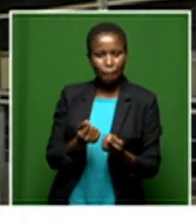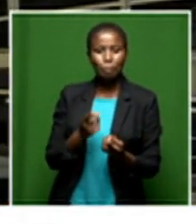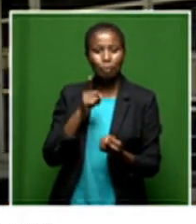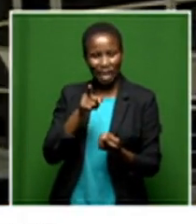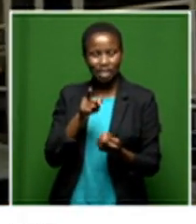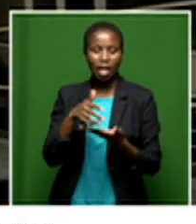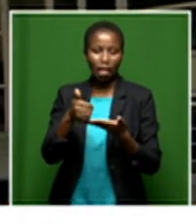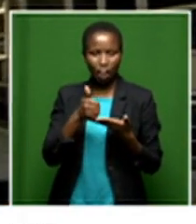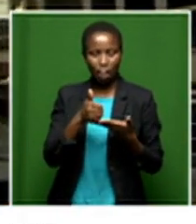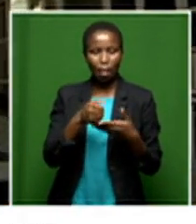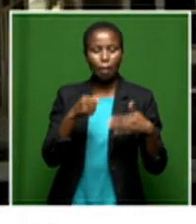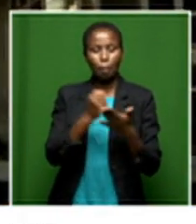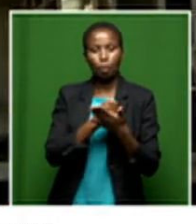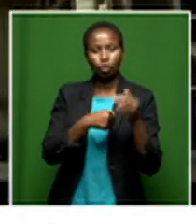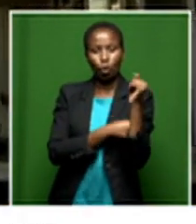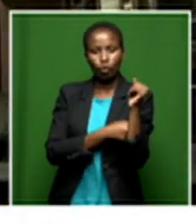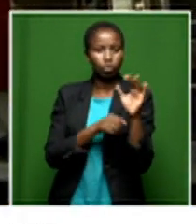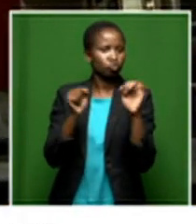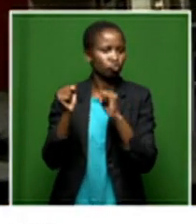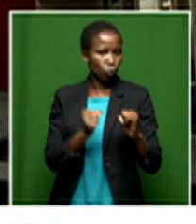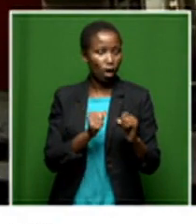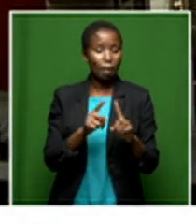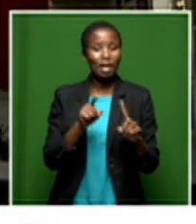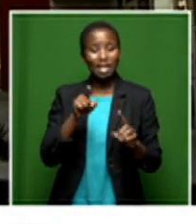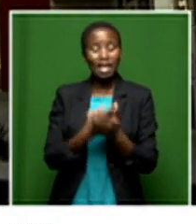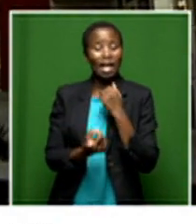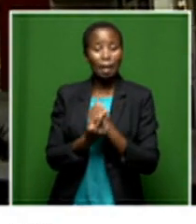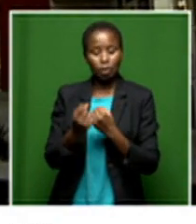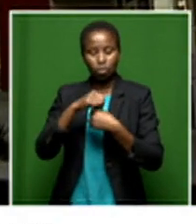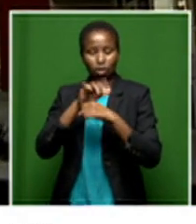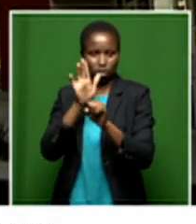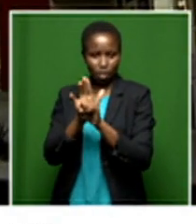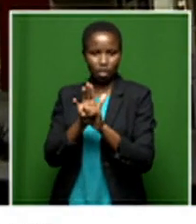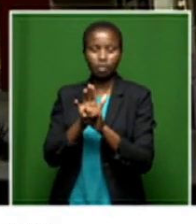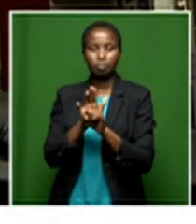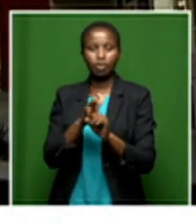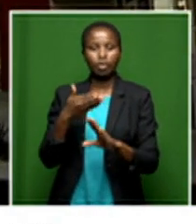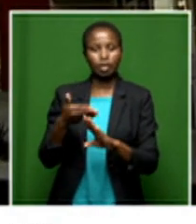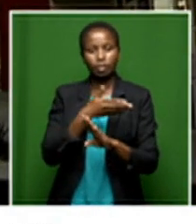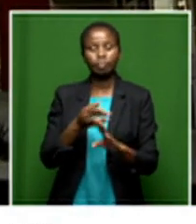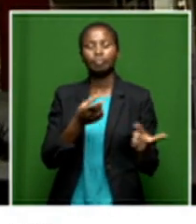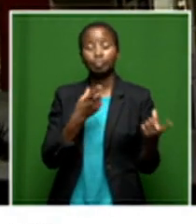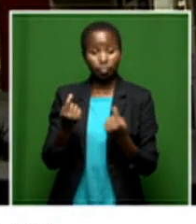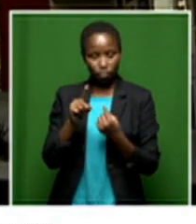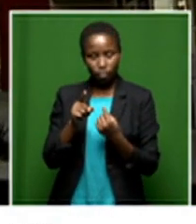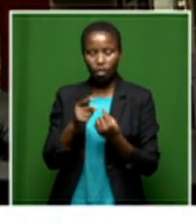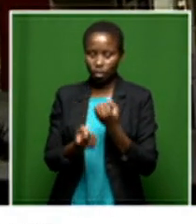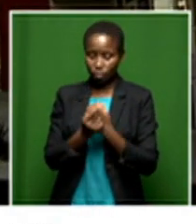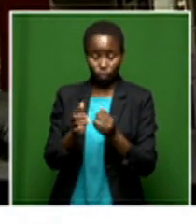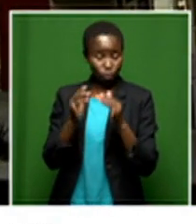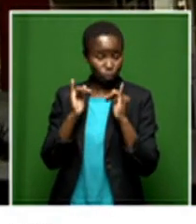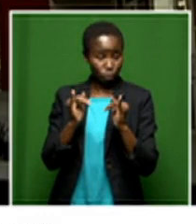office together. This is as a result of the pandemic, the COVID-19 pandemic, and that business is never going to come